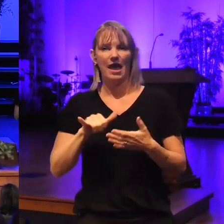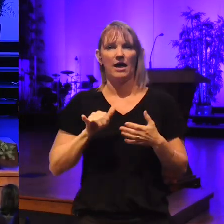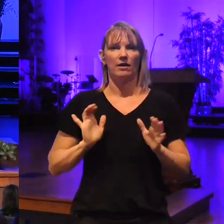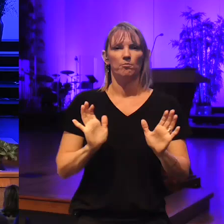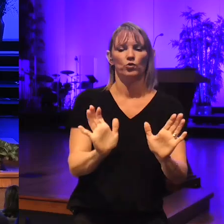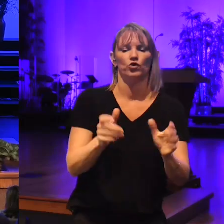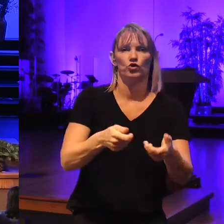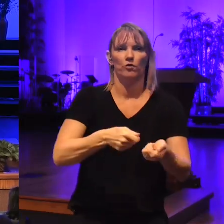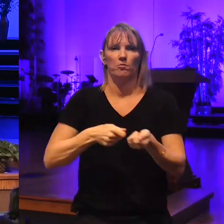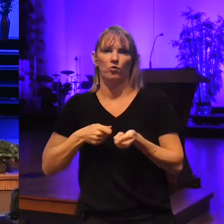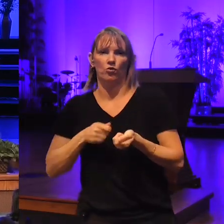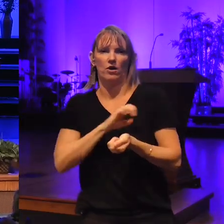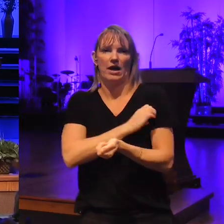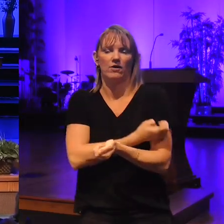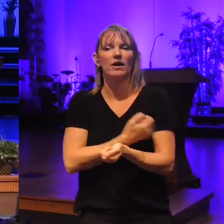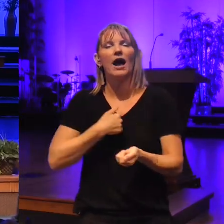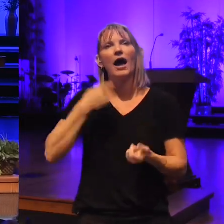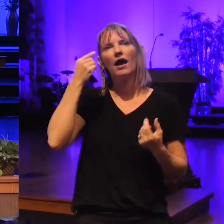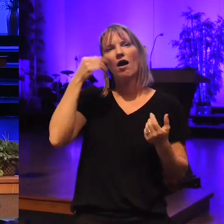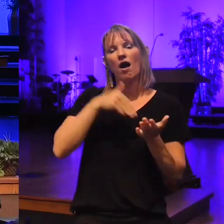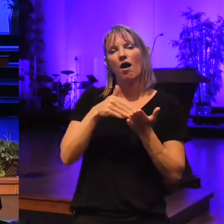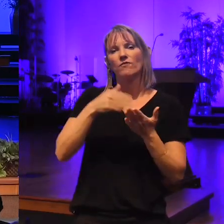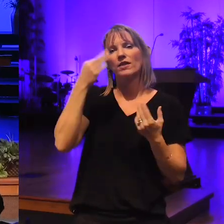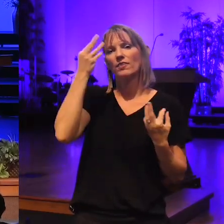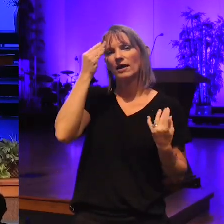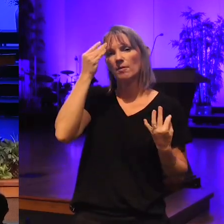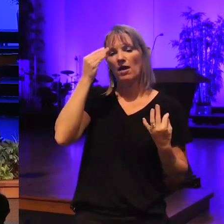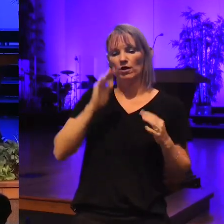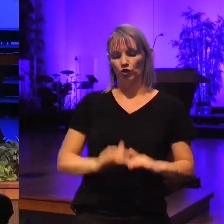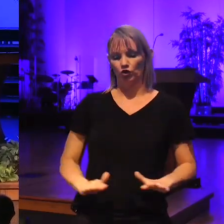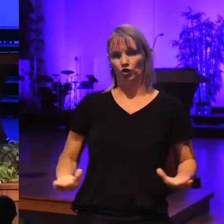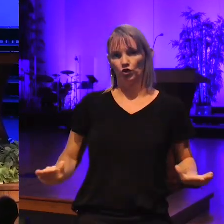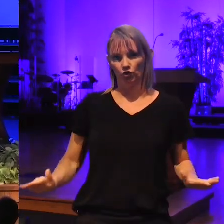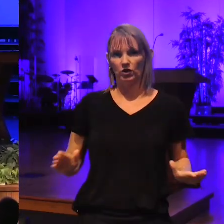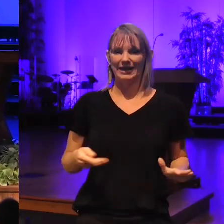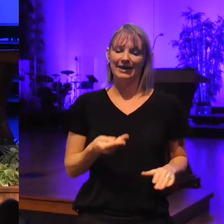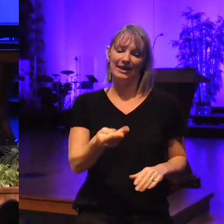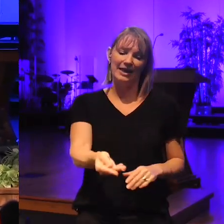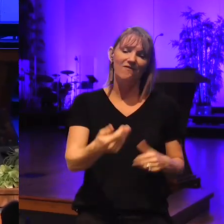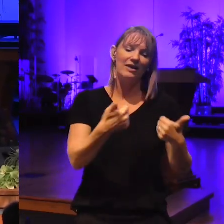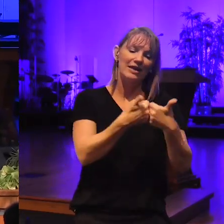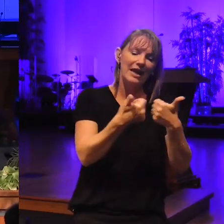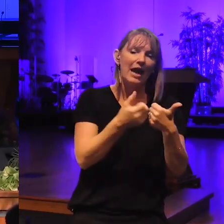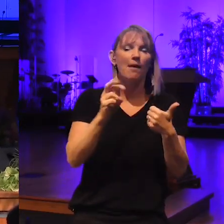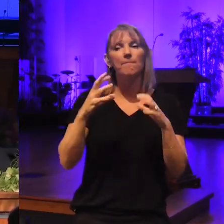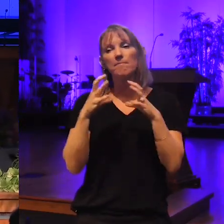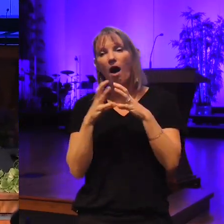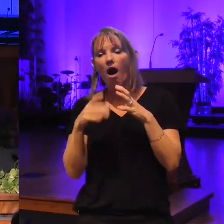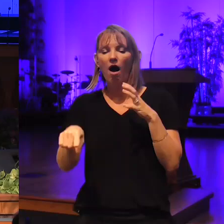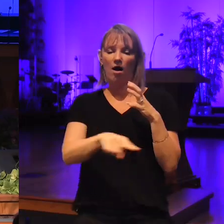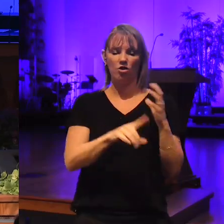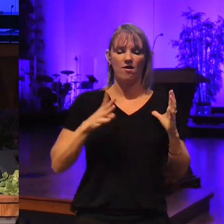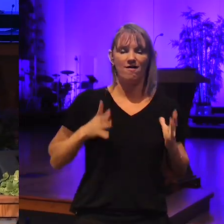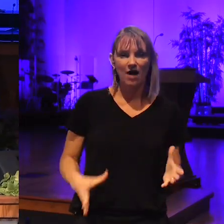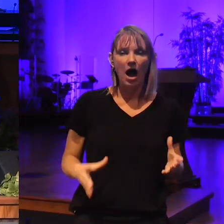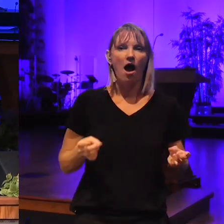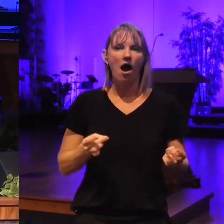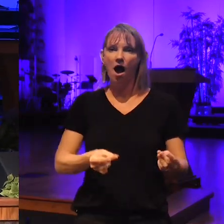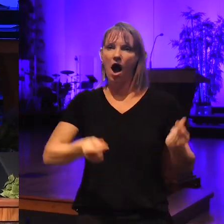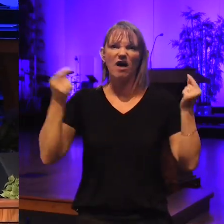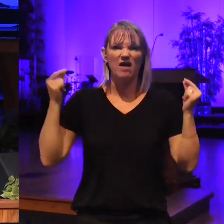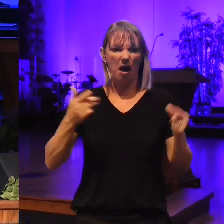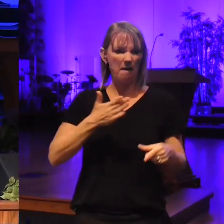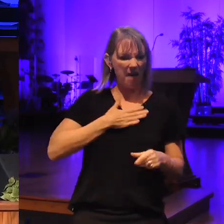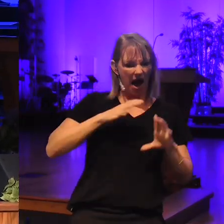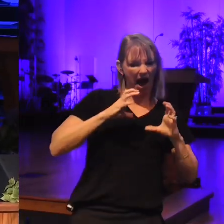energy. And I think about little children many times, you know. You give them a game or a ball to play with, and they're doing fine. And all of a sudden,